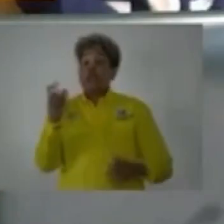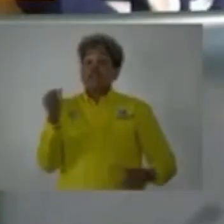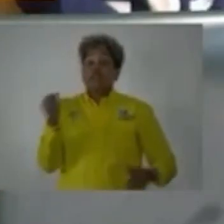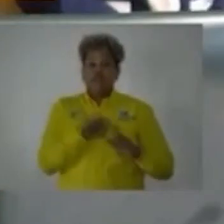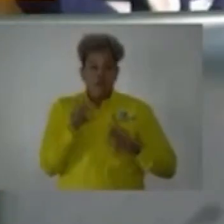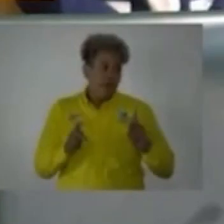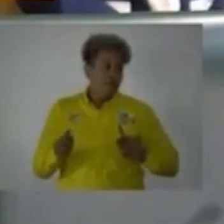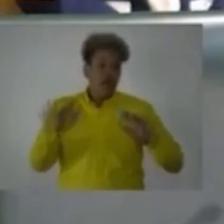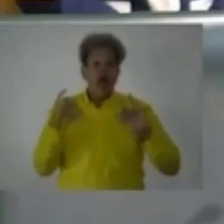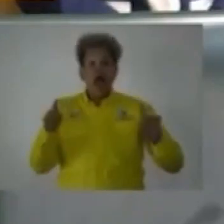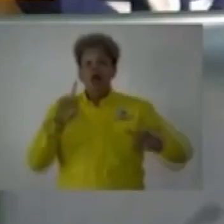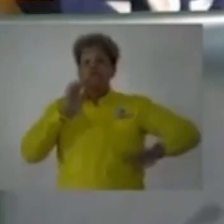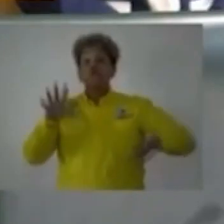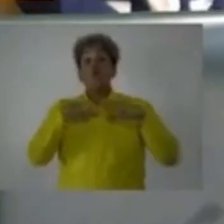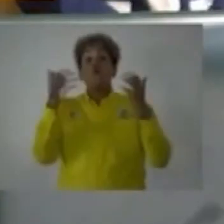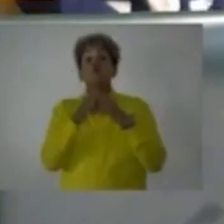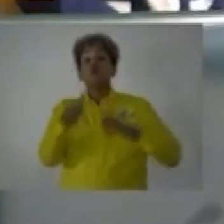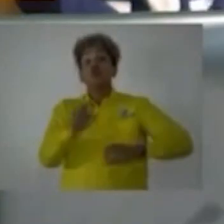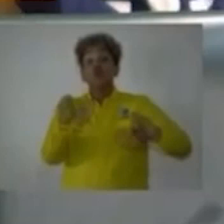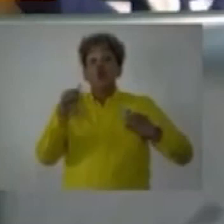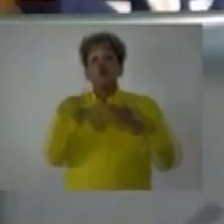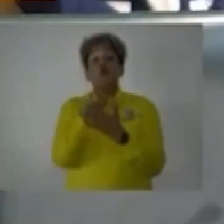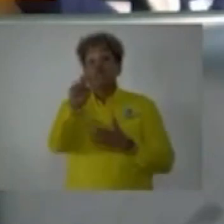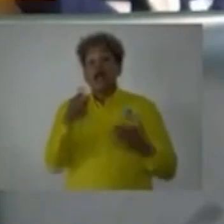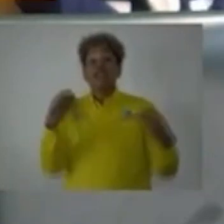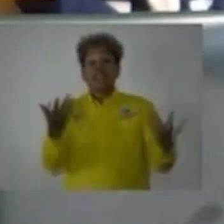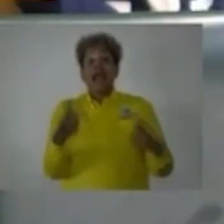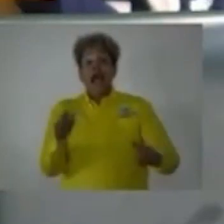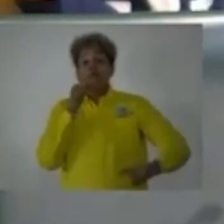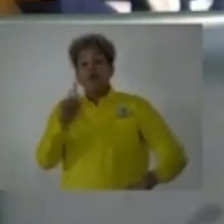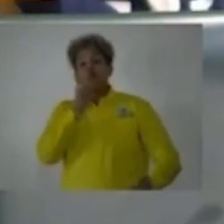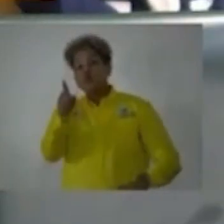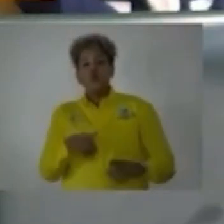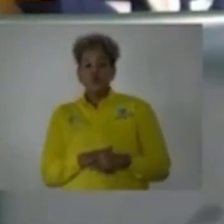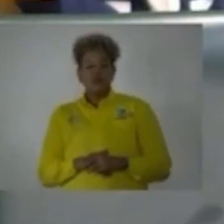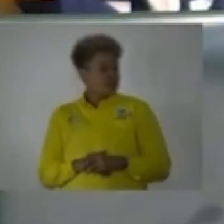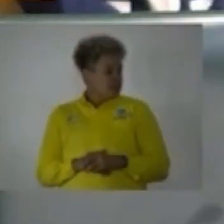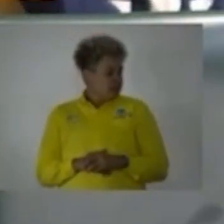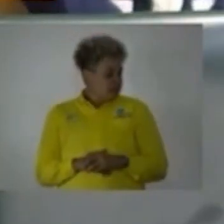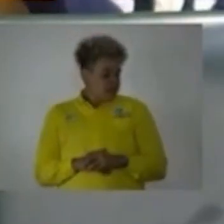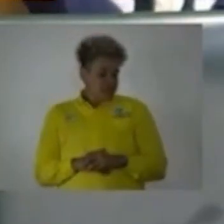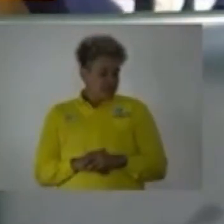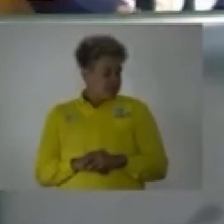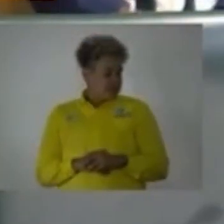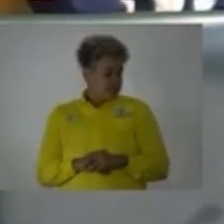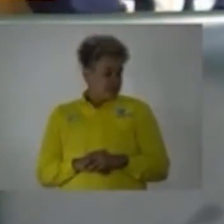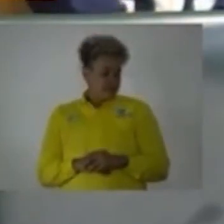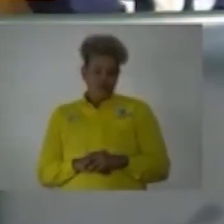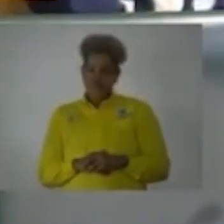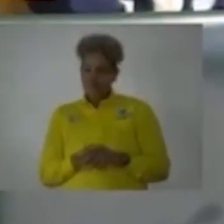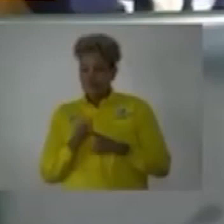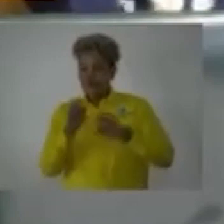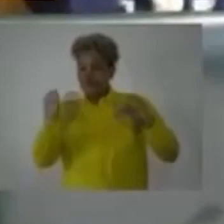that as the explanation for the doubling of tax revenue compared to 2015-2016.